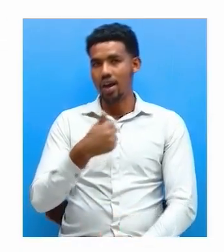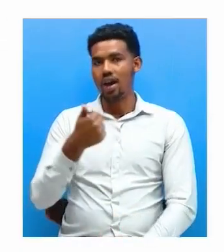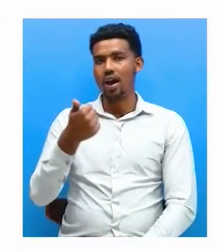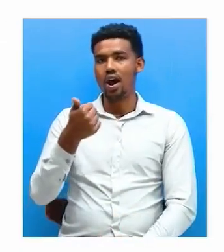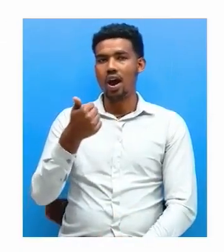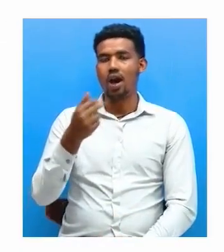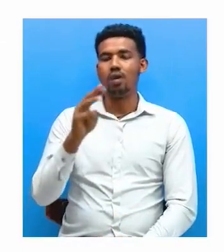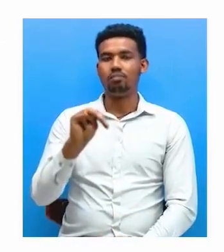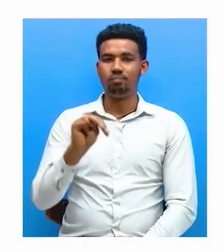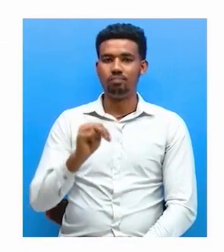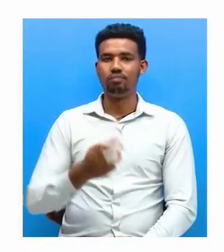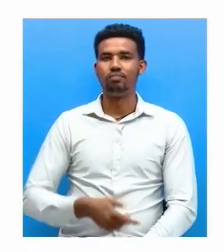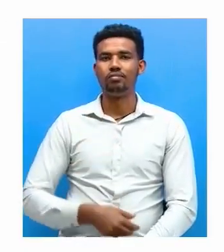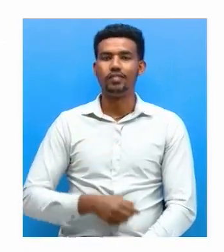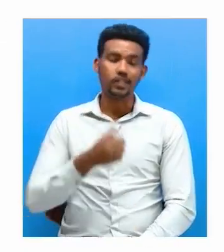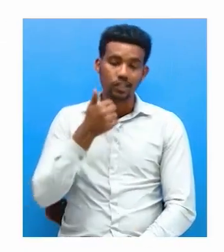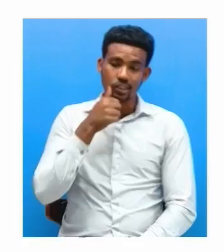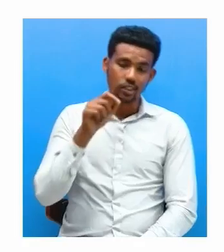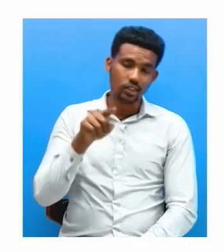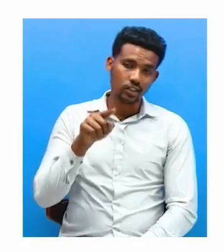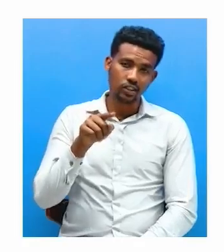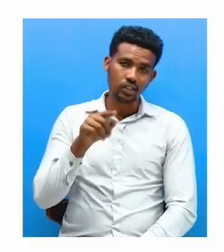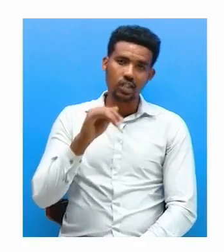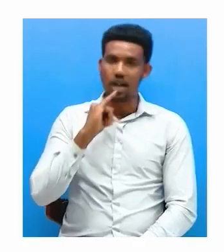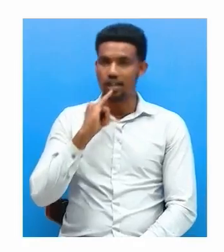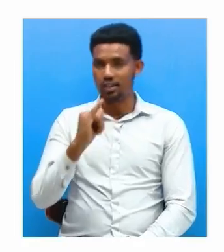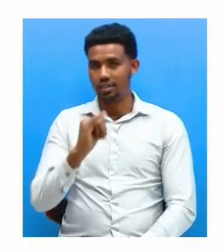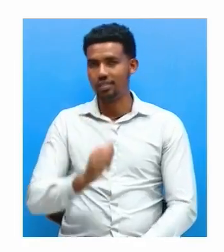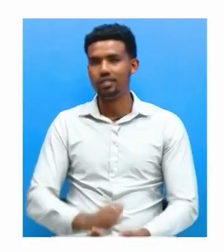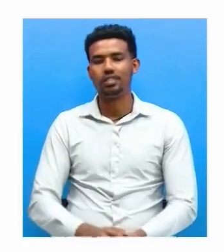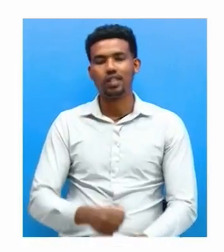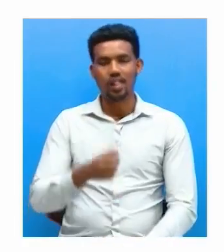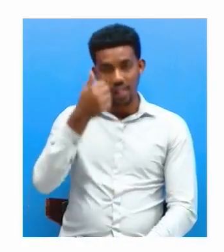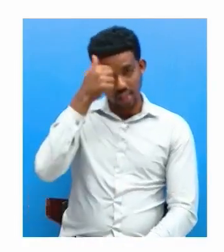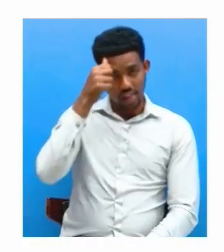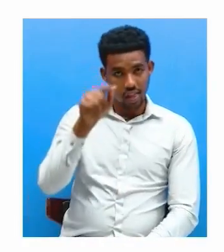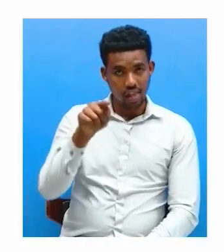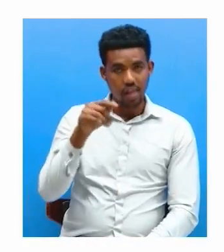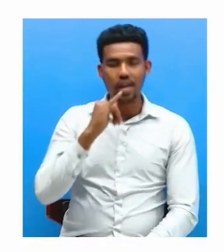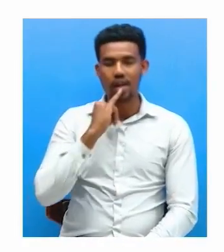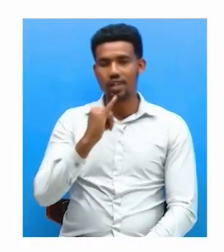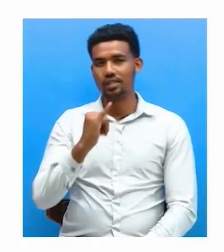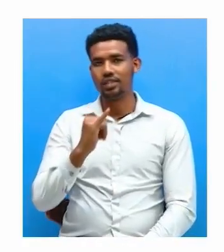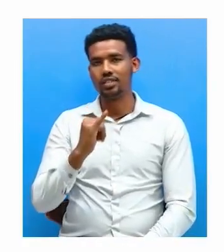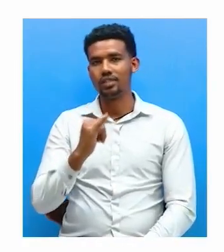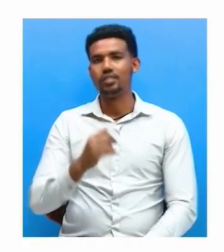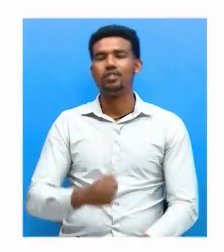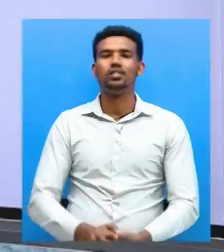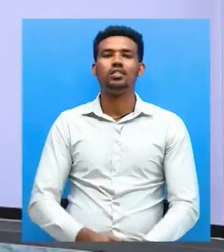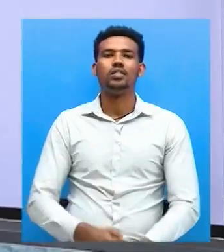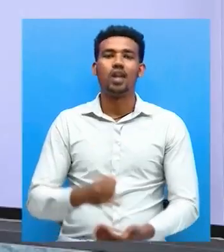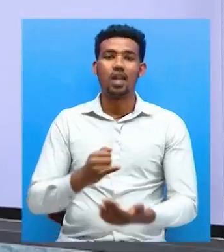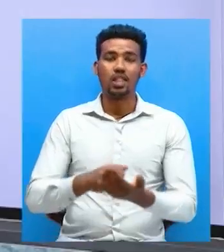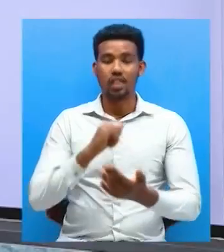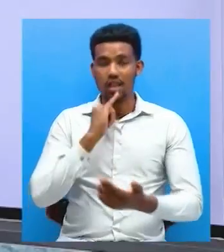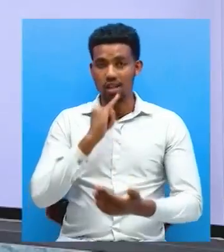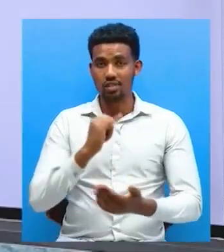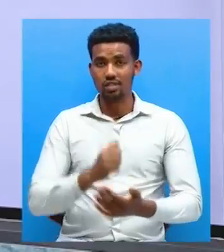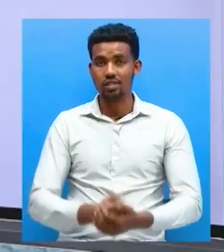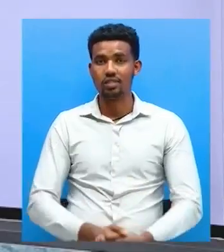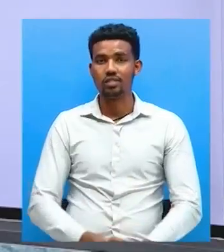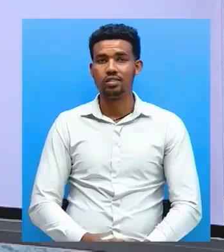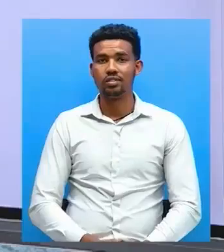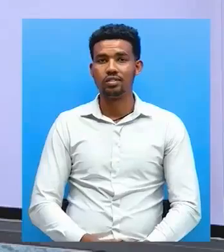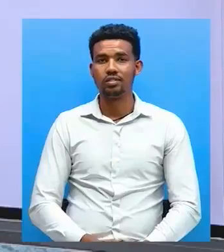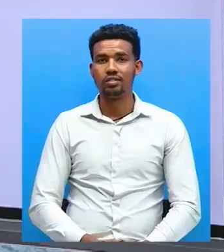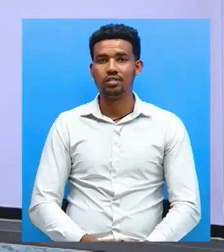am, she is, he is, it is. This